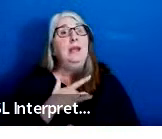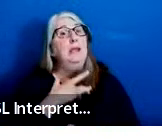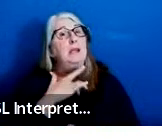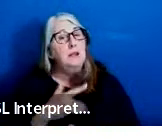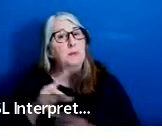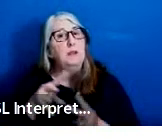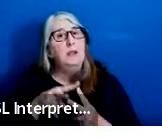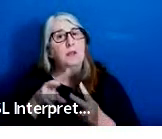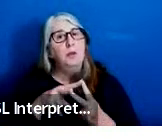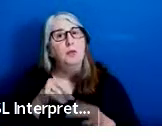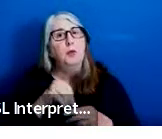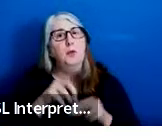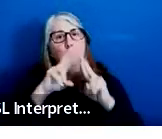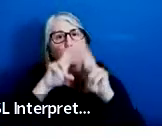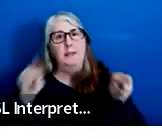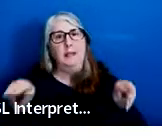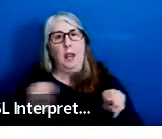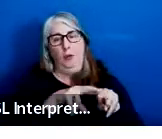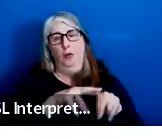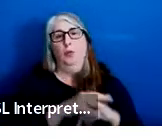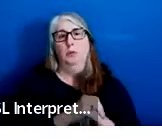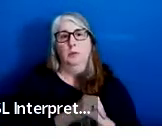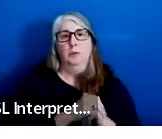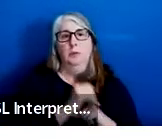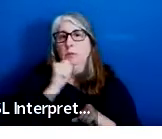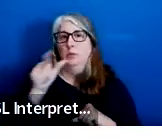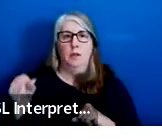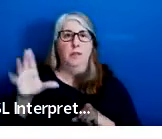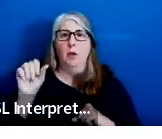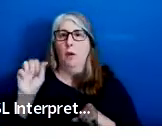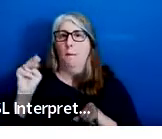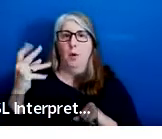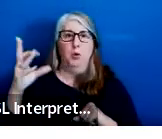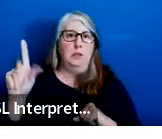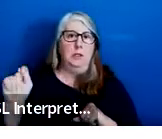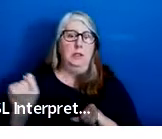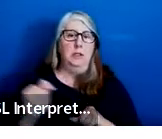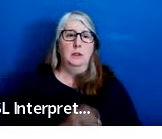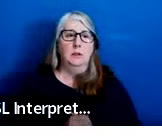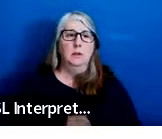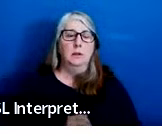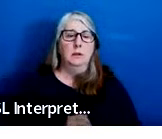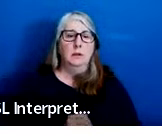into your recycling bin as opposed to the compost bin.